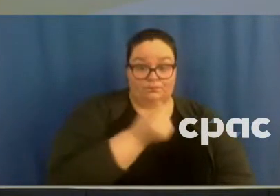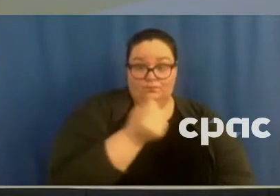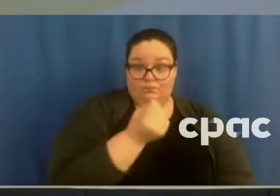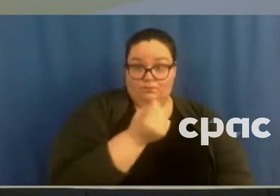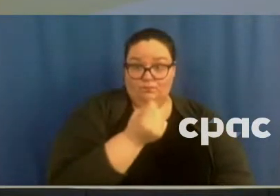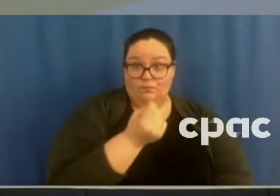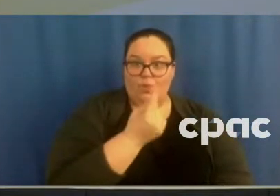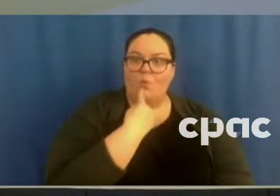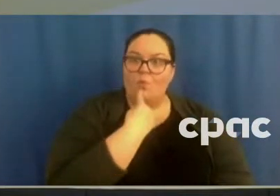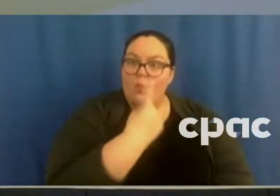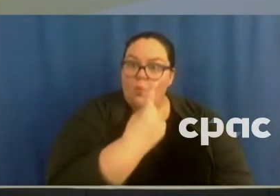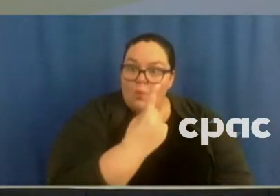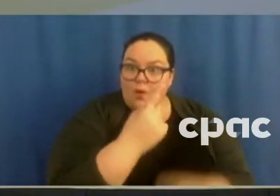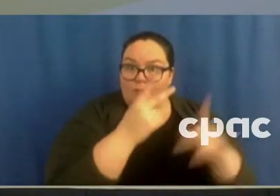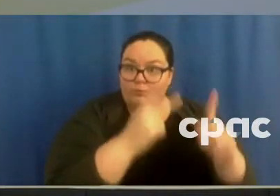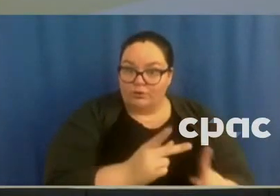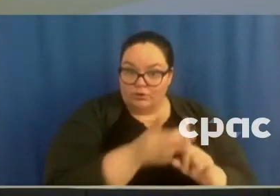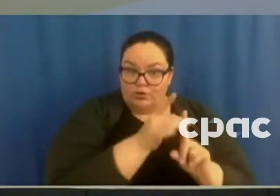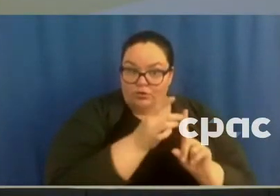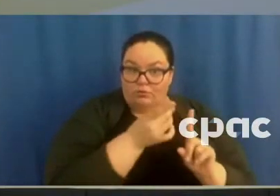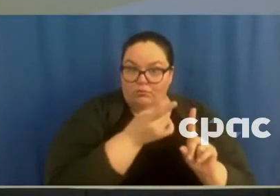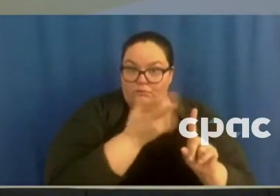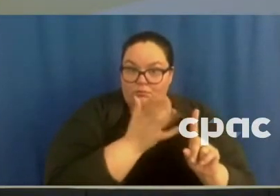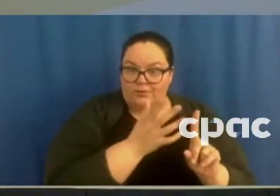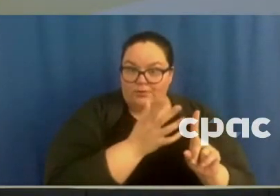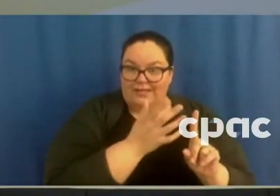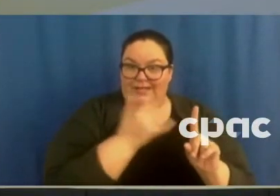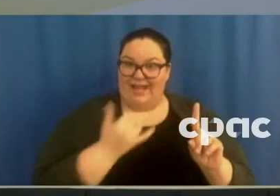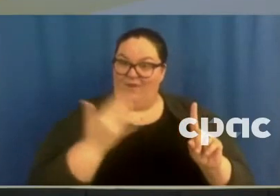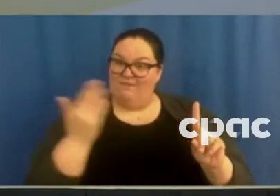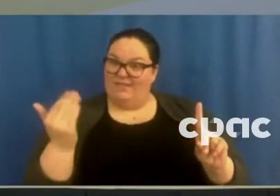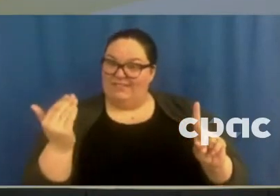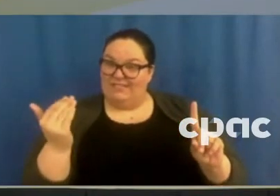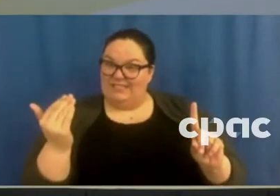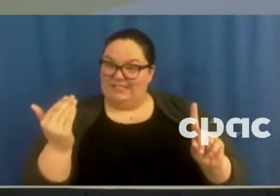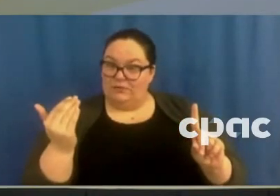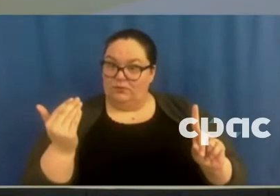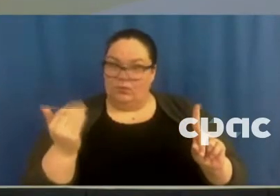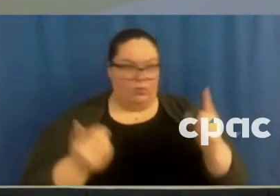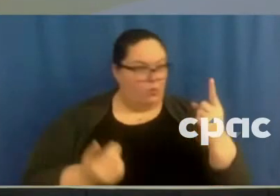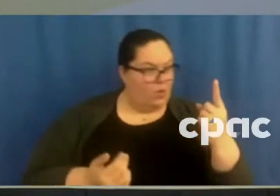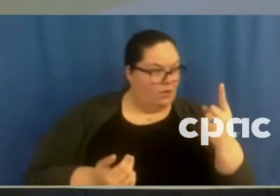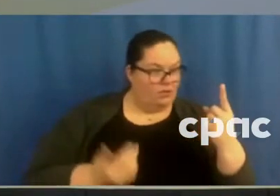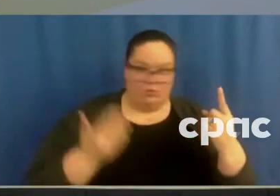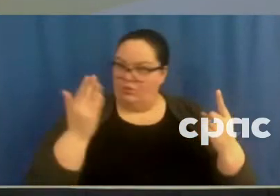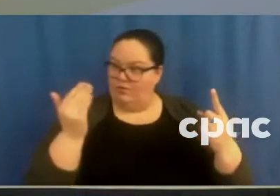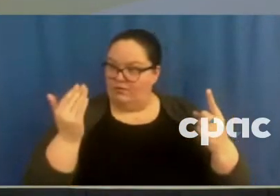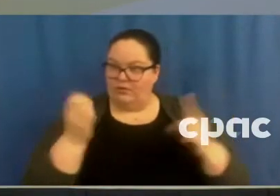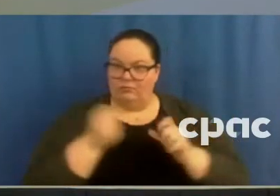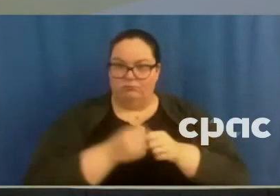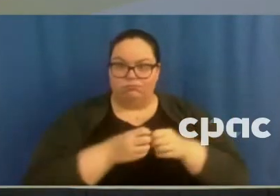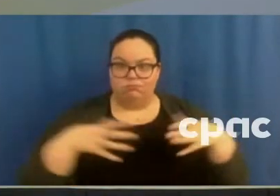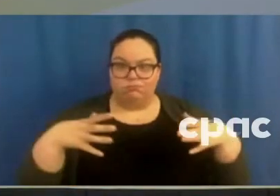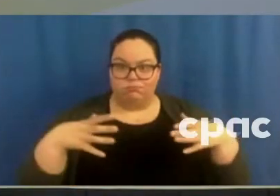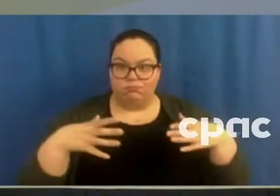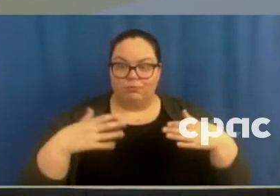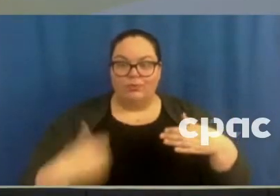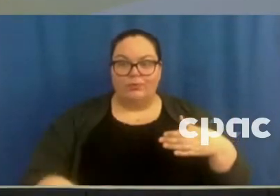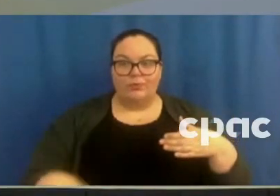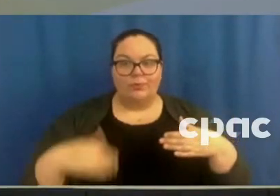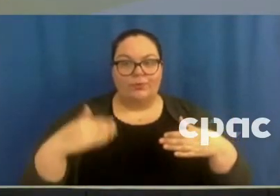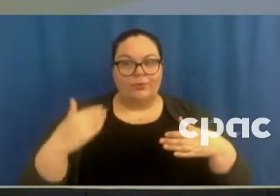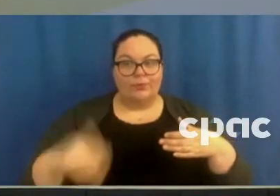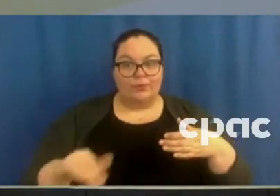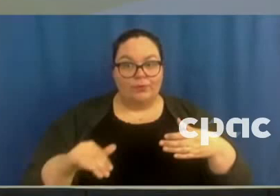case, and as of 3 p.m. today, we have 15 active cases. As this outbreak continues